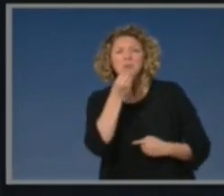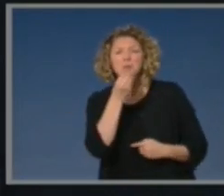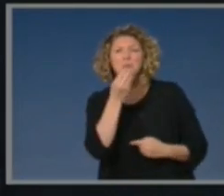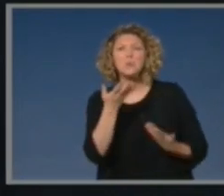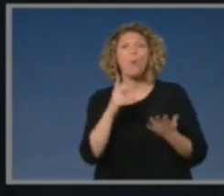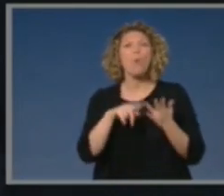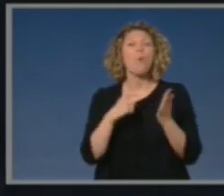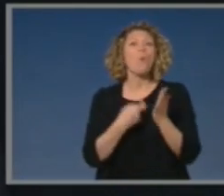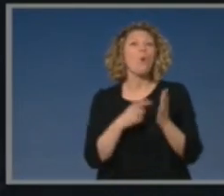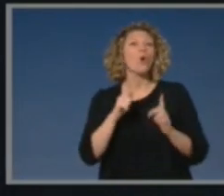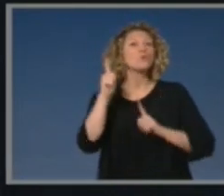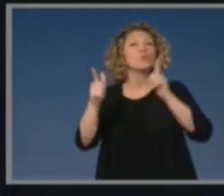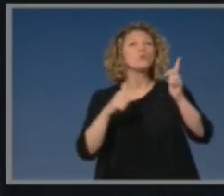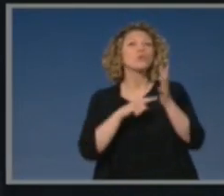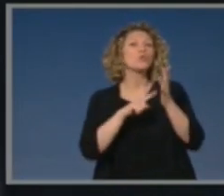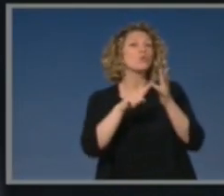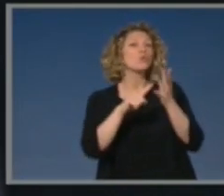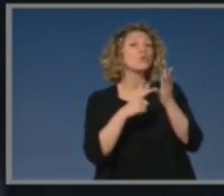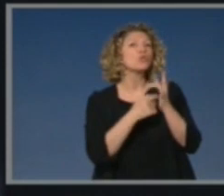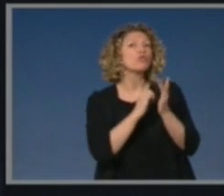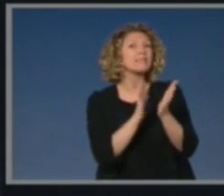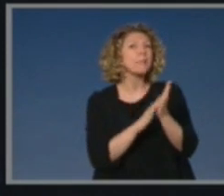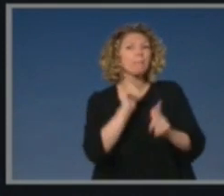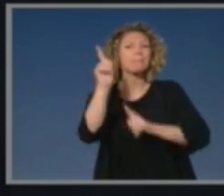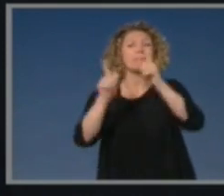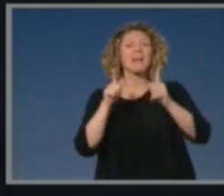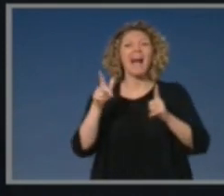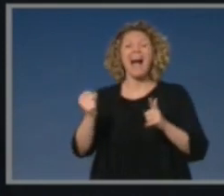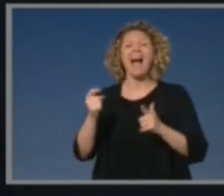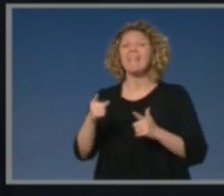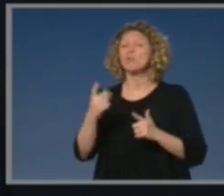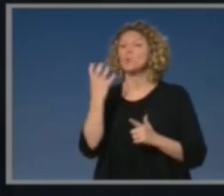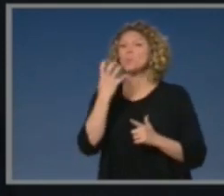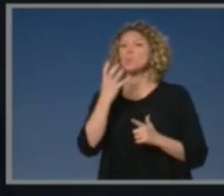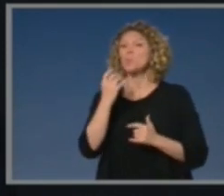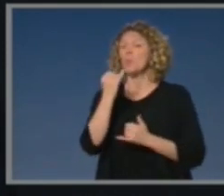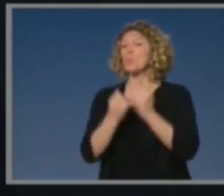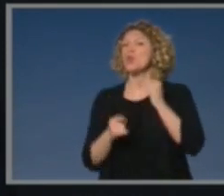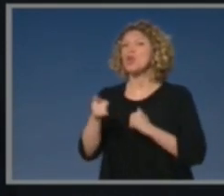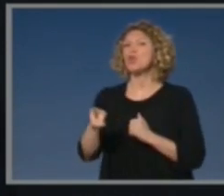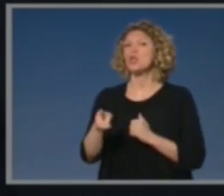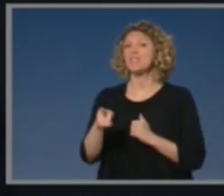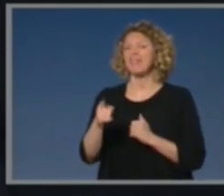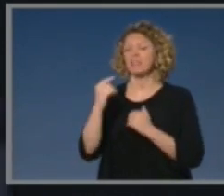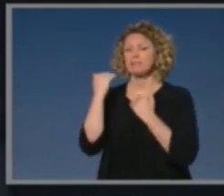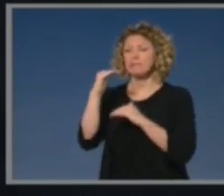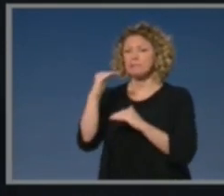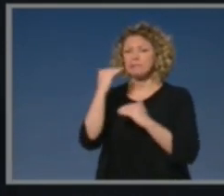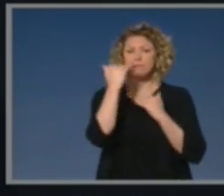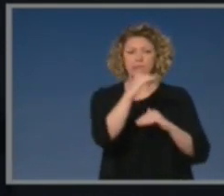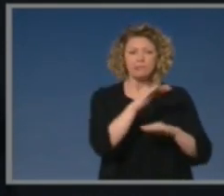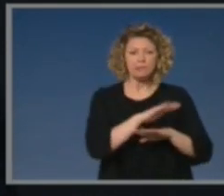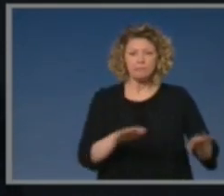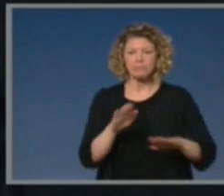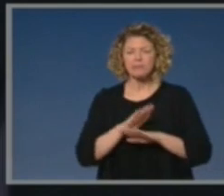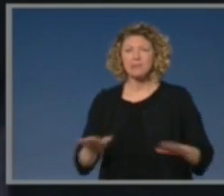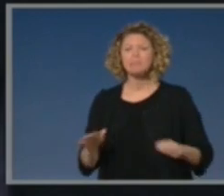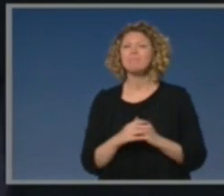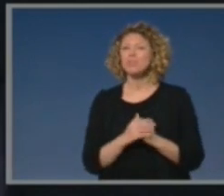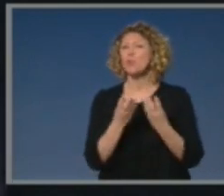tourism, that are still impacted by the restrictions that are there. And those are the businesses we're focusing on at the moment. There's a lot of small to